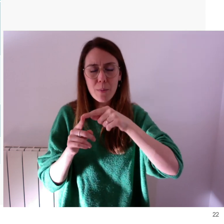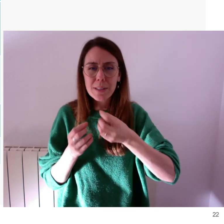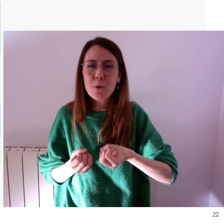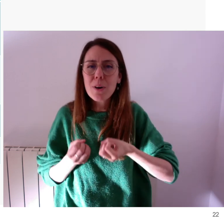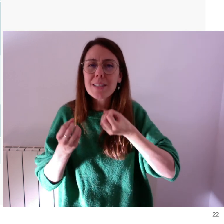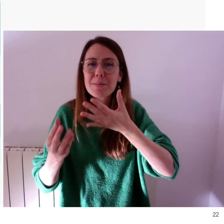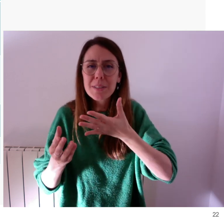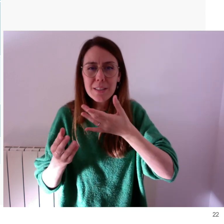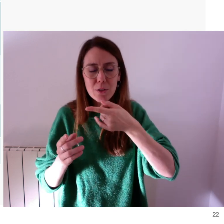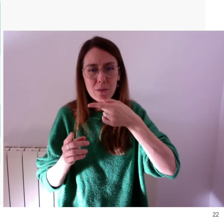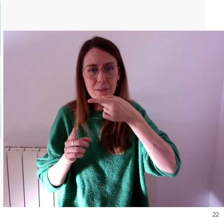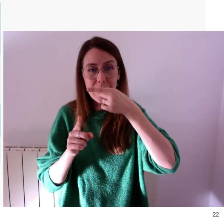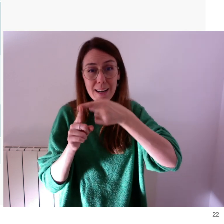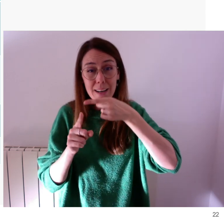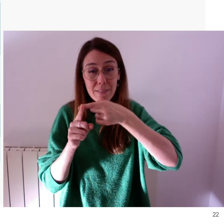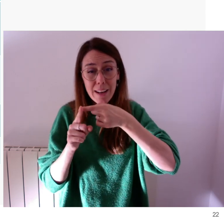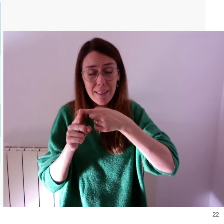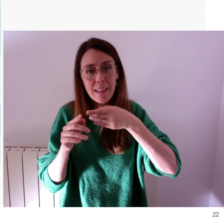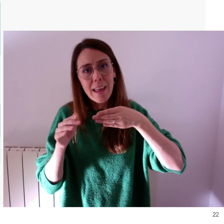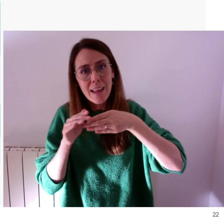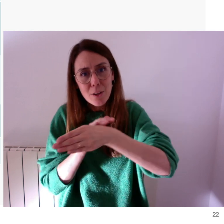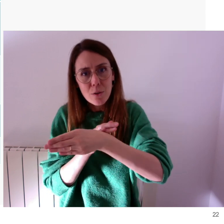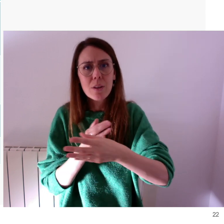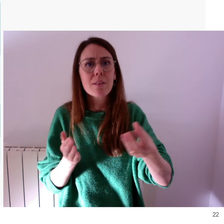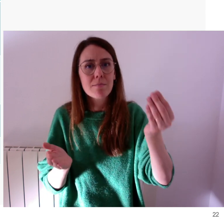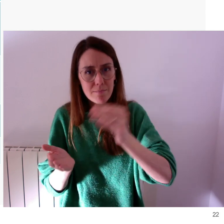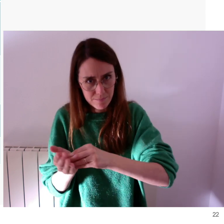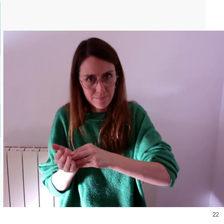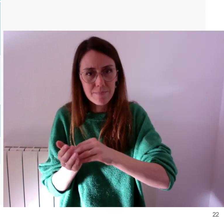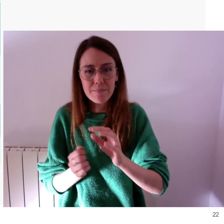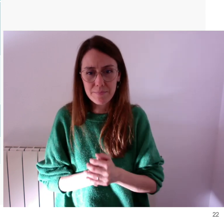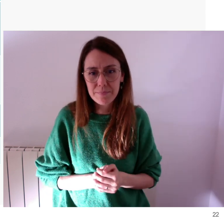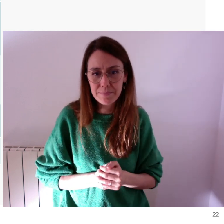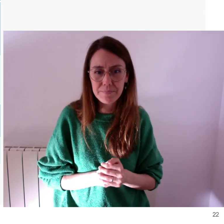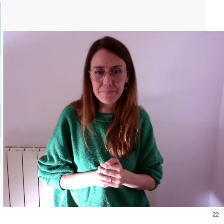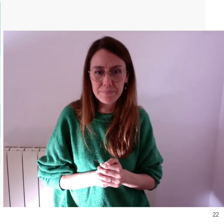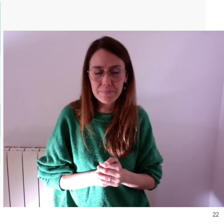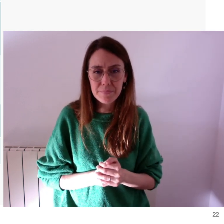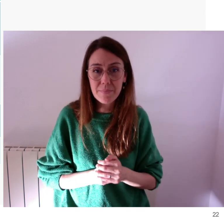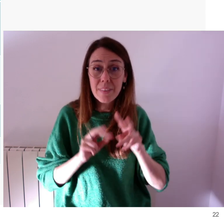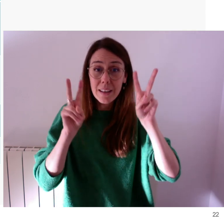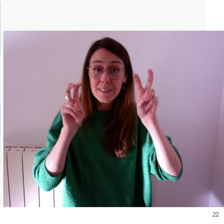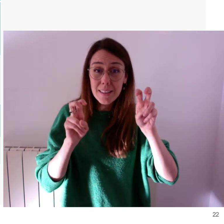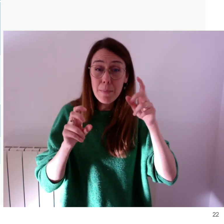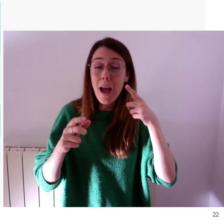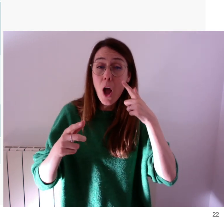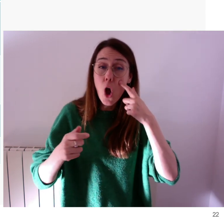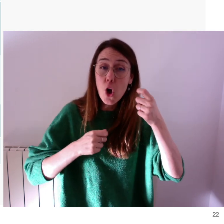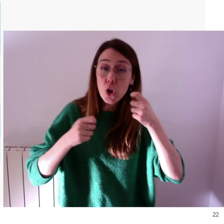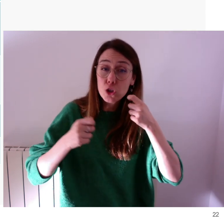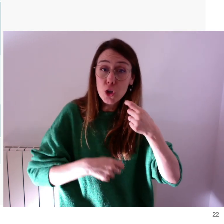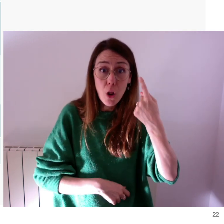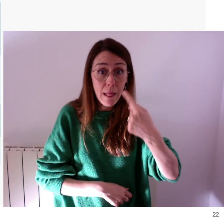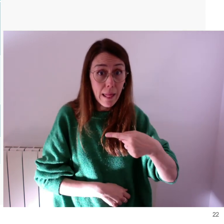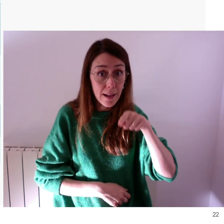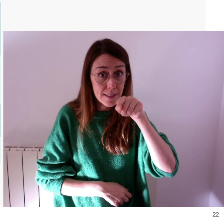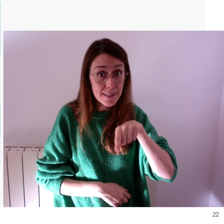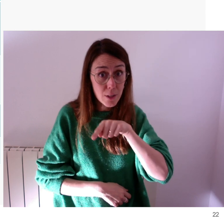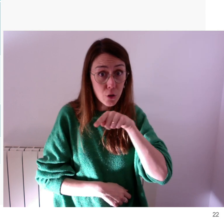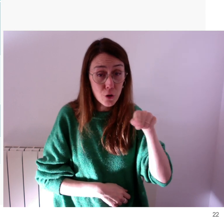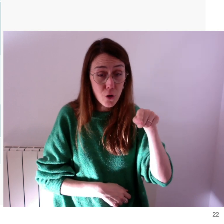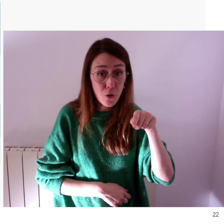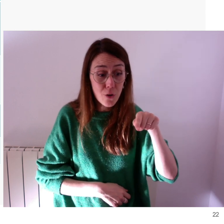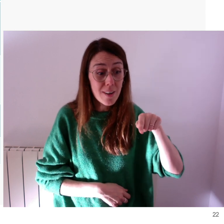As for discourse status, reintroduced reference tended to be expressed more